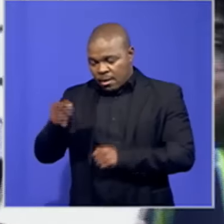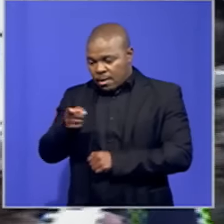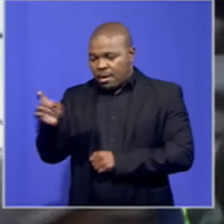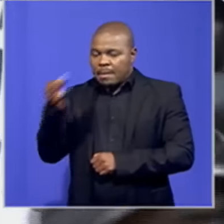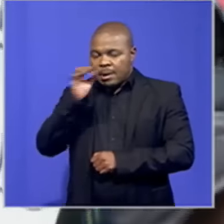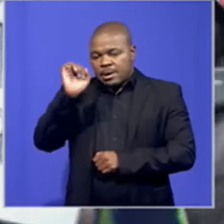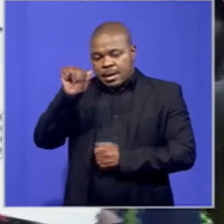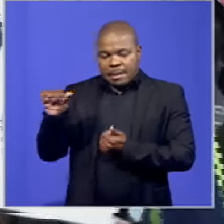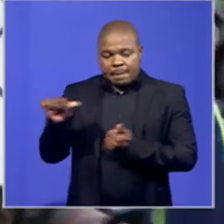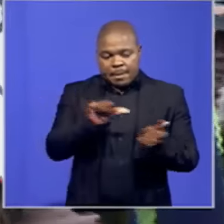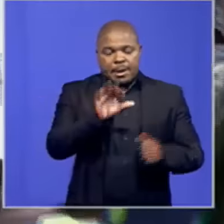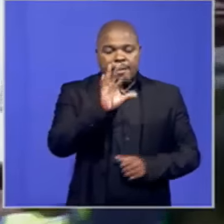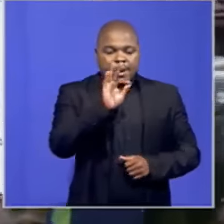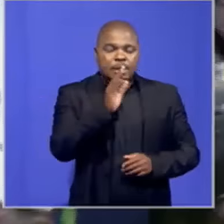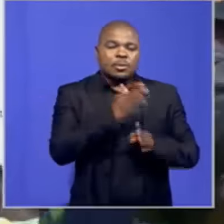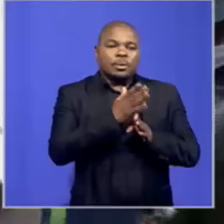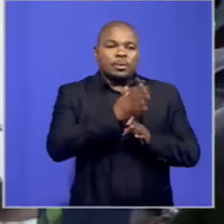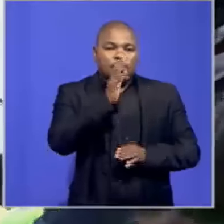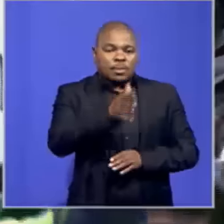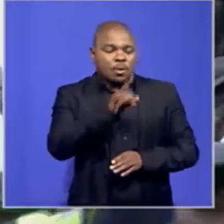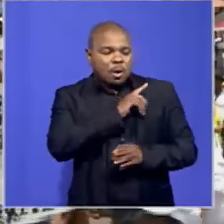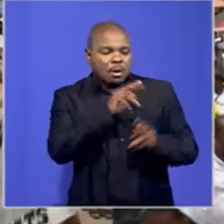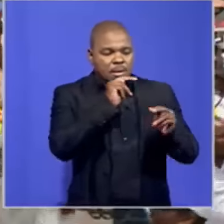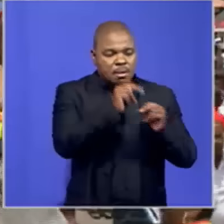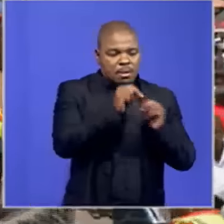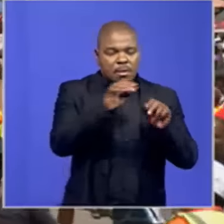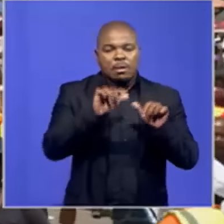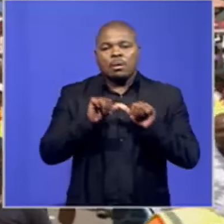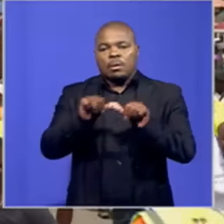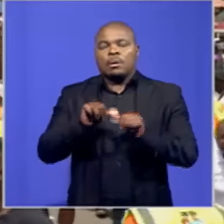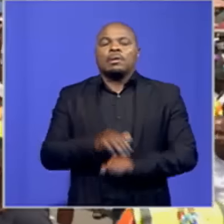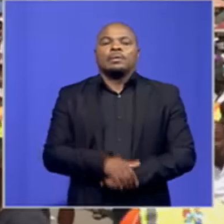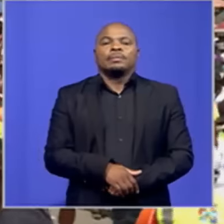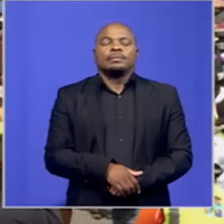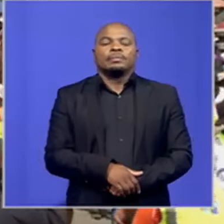go boela kwa tirong ka mosupologo jaaka ditherisano di tsweletse.